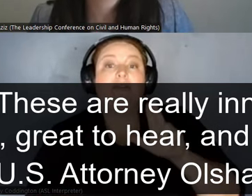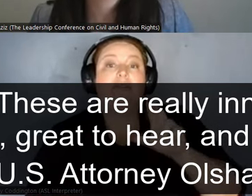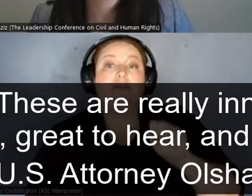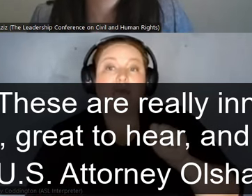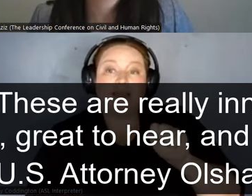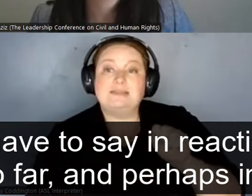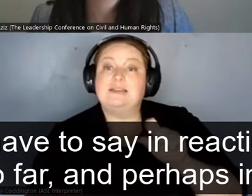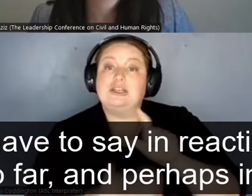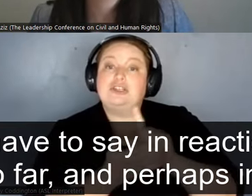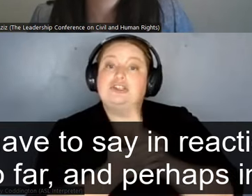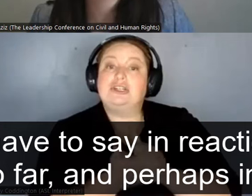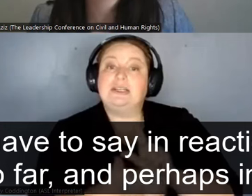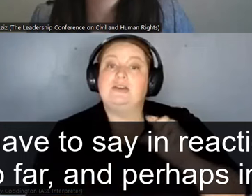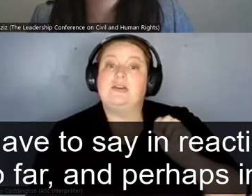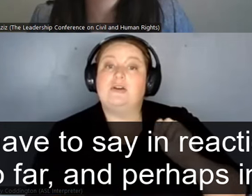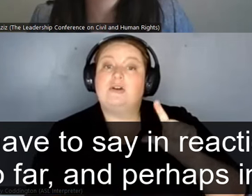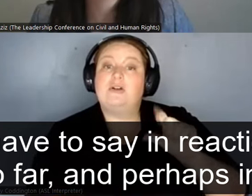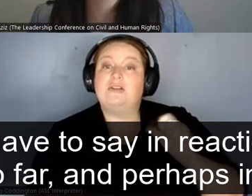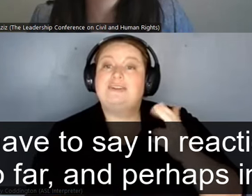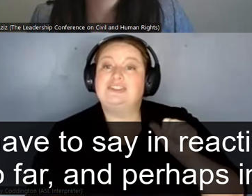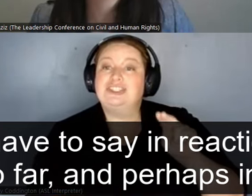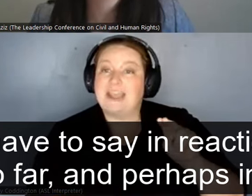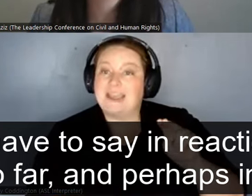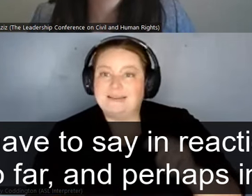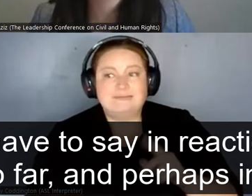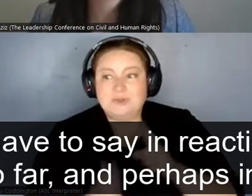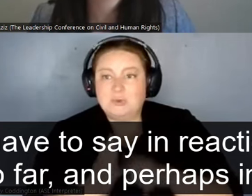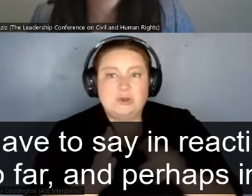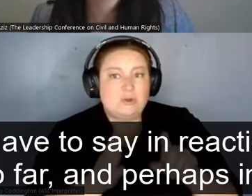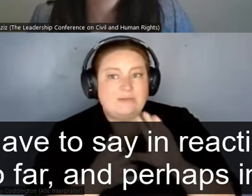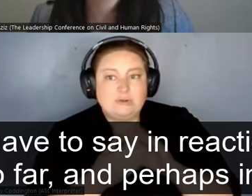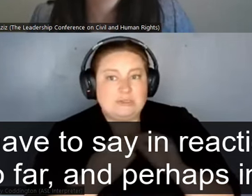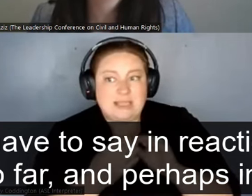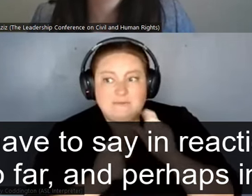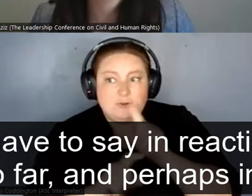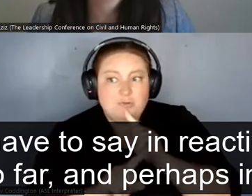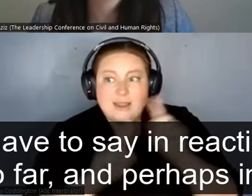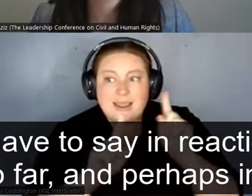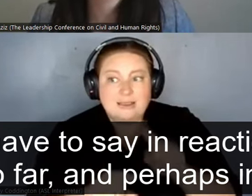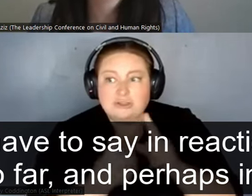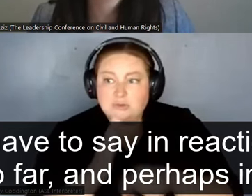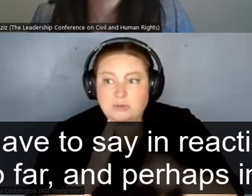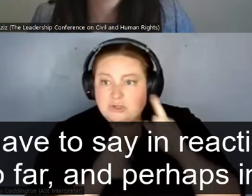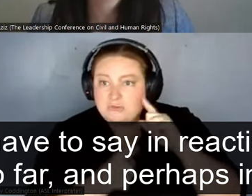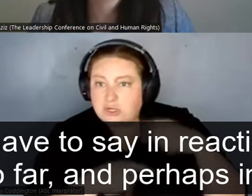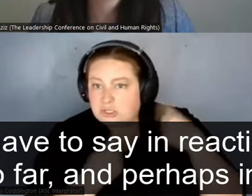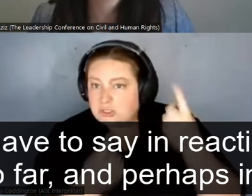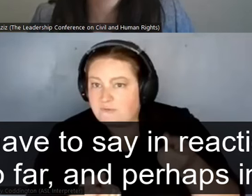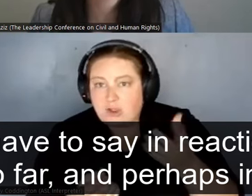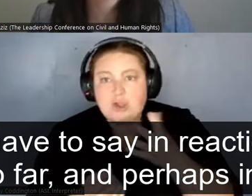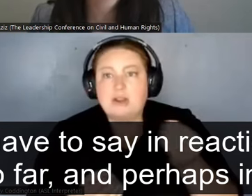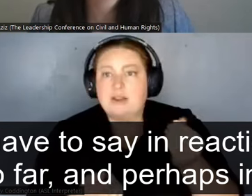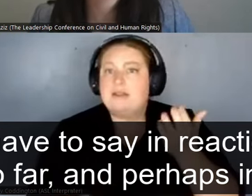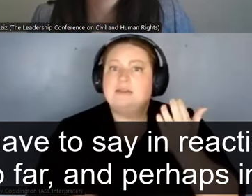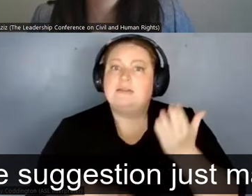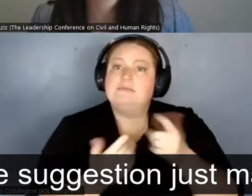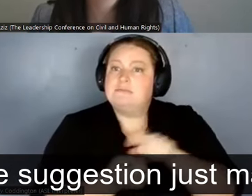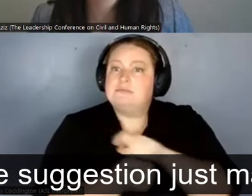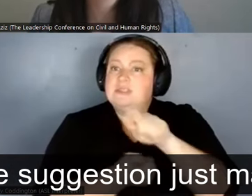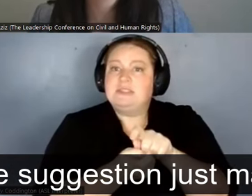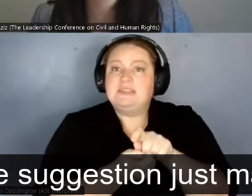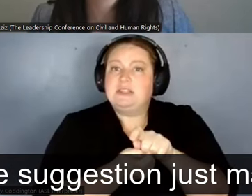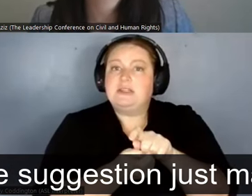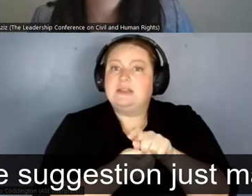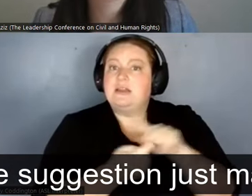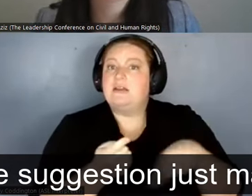Olsham. What do you have to say in reaction to what you've heard so far, and perhaps in particular to